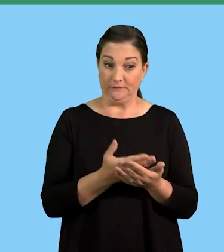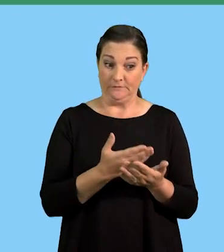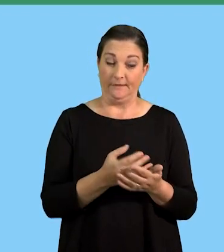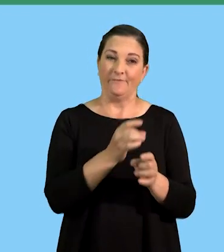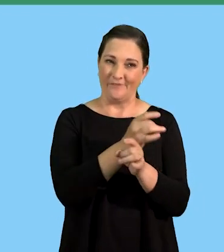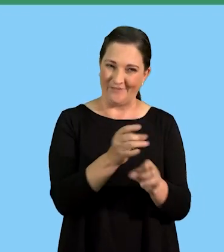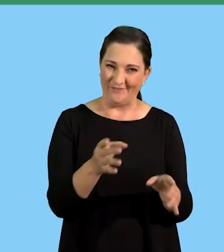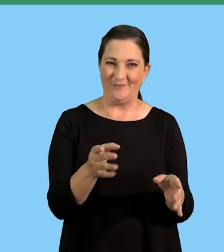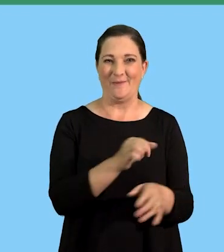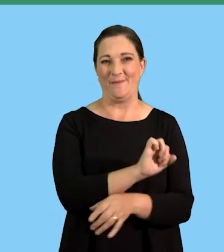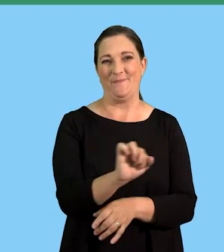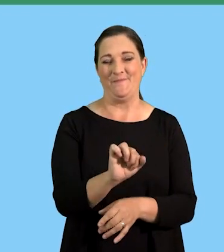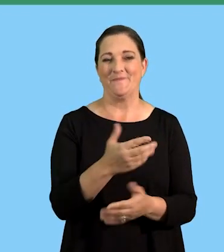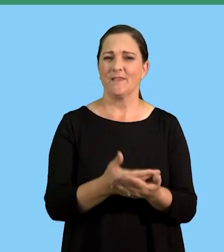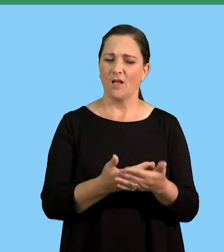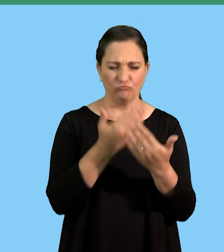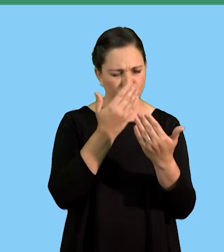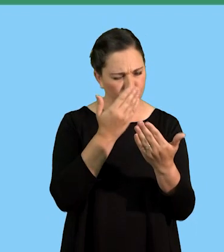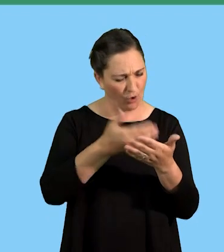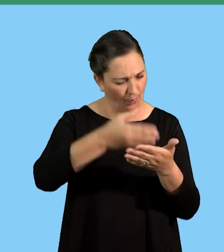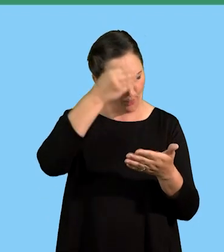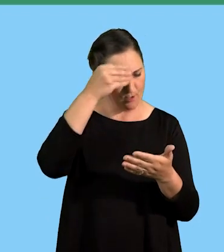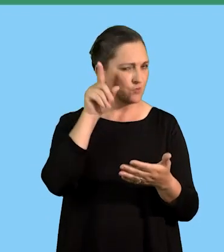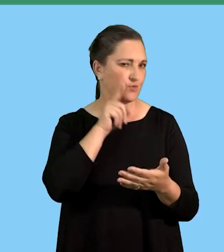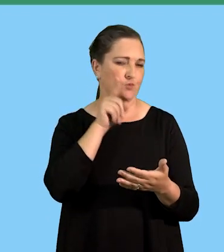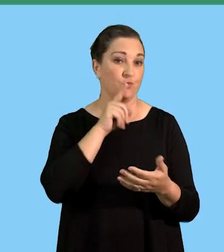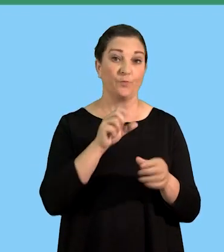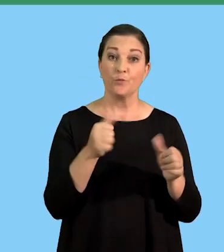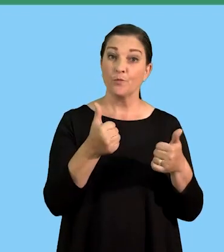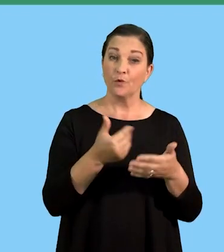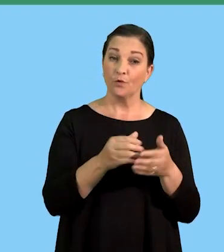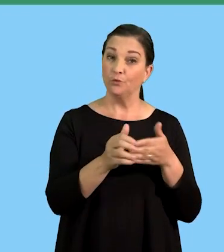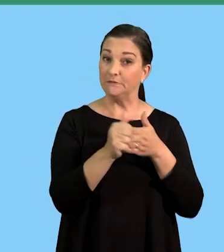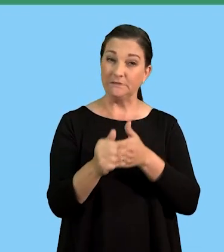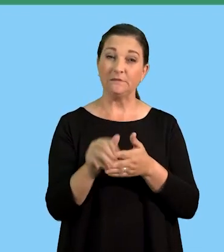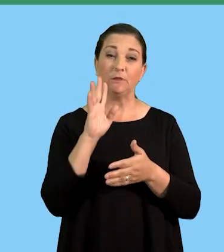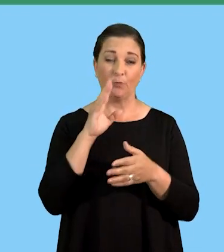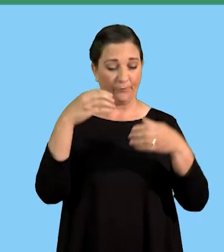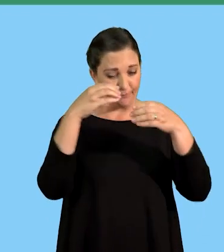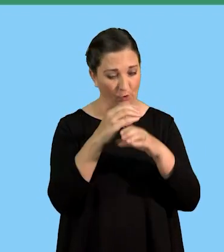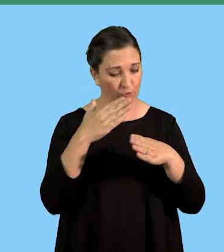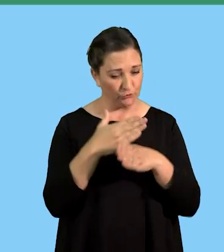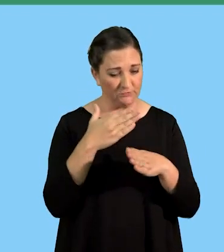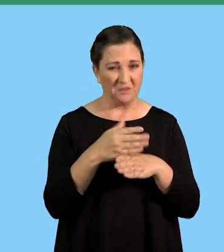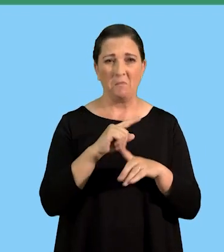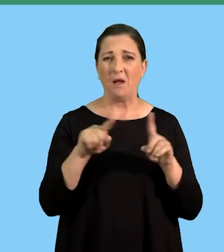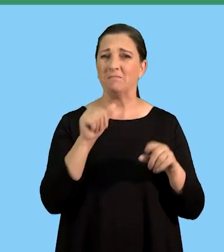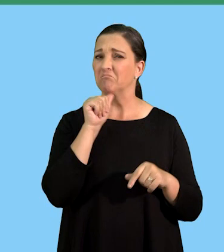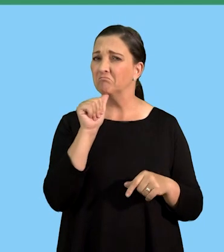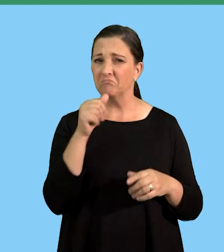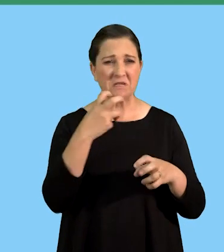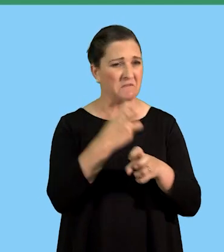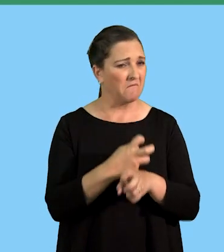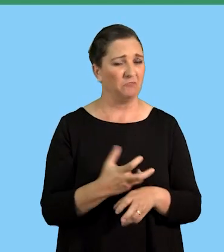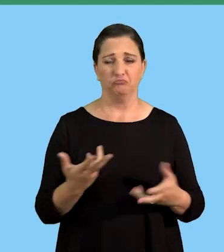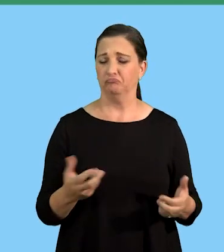know that there's always more to learn. And then a good leader will stay with the task regardless of the difficulty. But